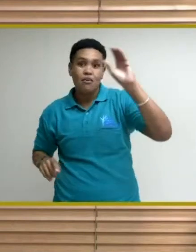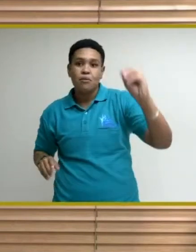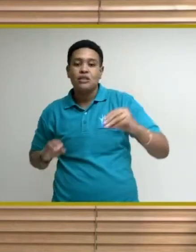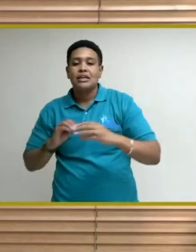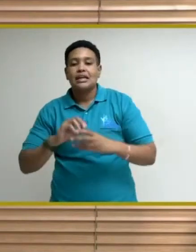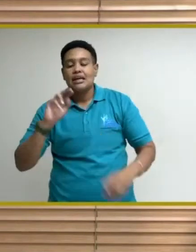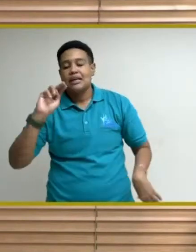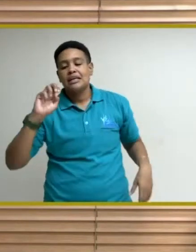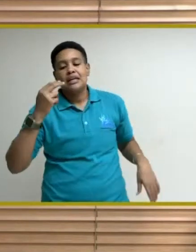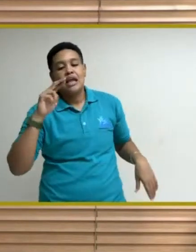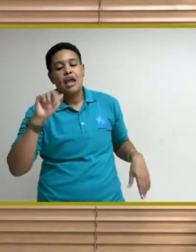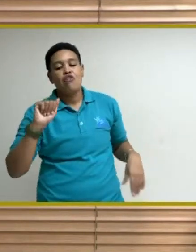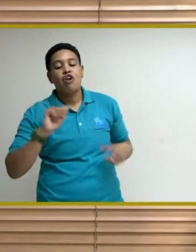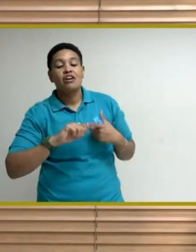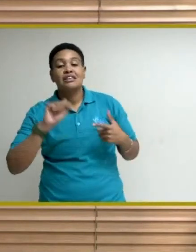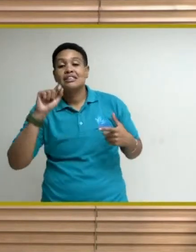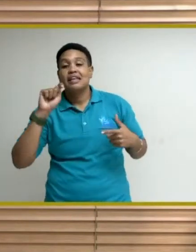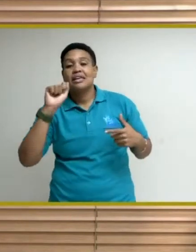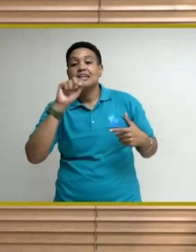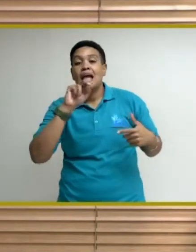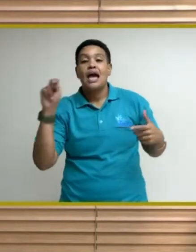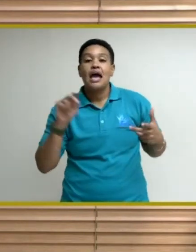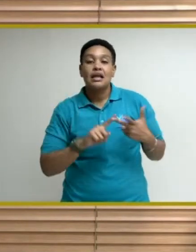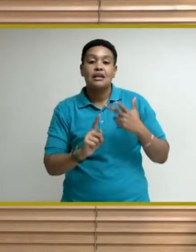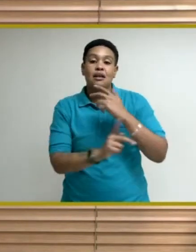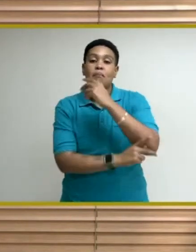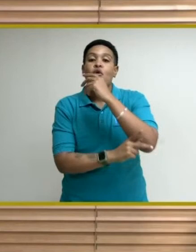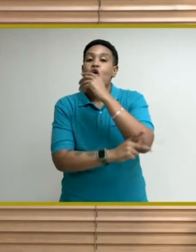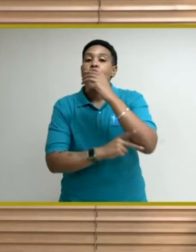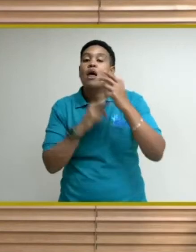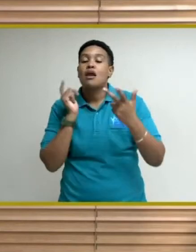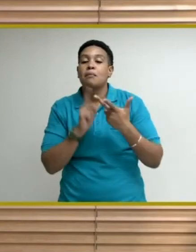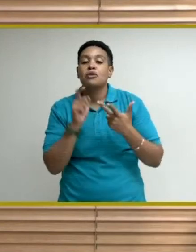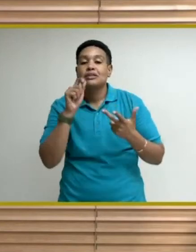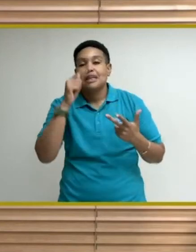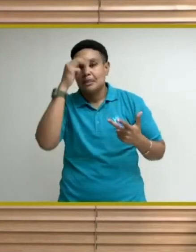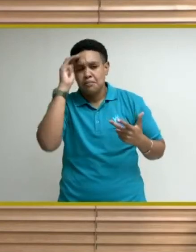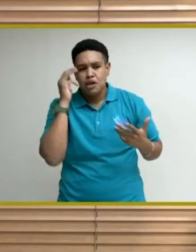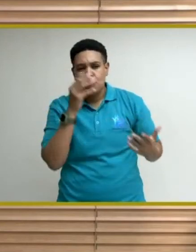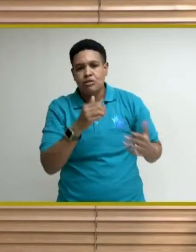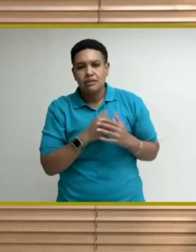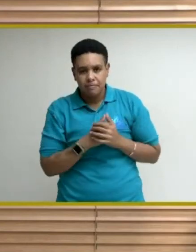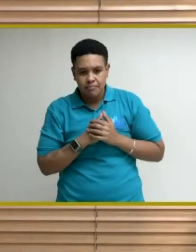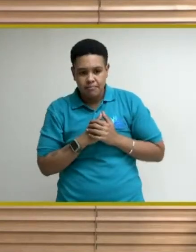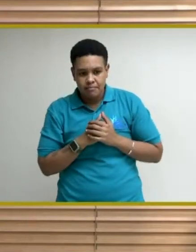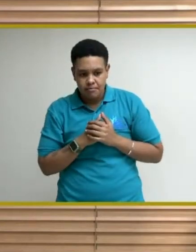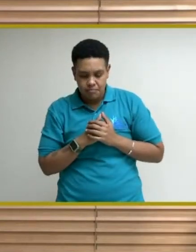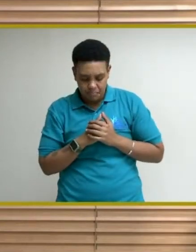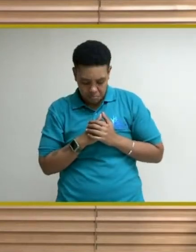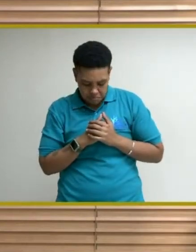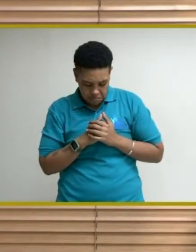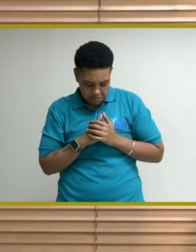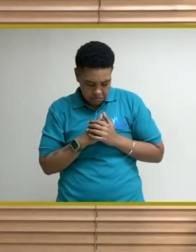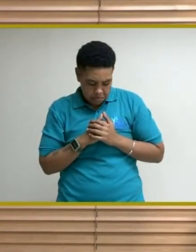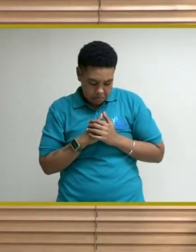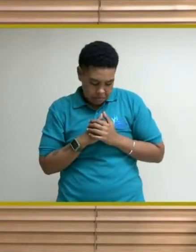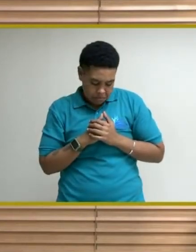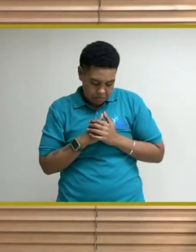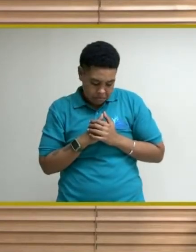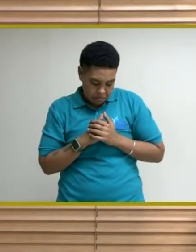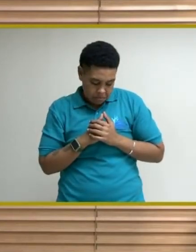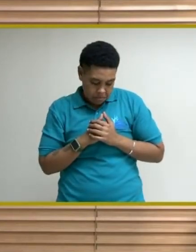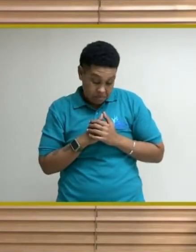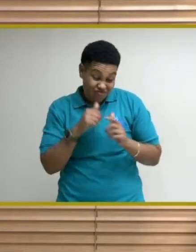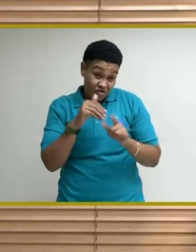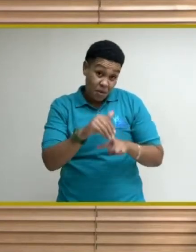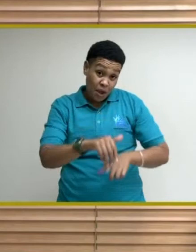Nera, which is St. Anne, Portland, and St. Mary. As a reminder to everyone, a single dose